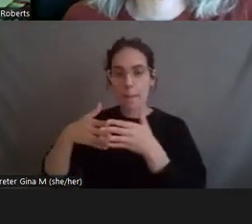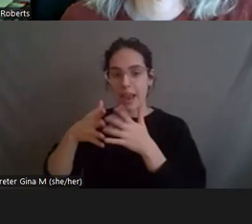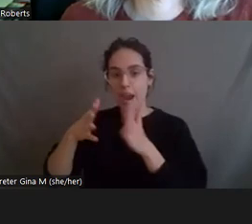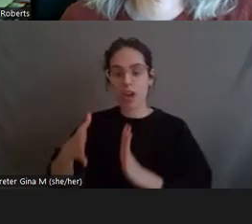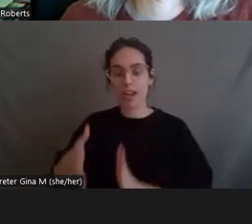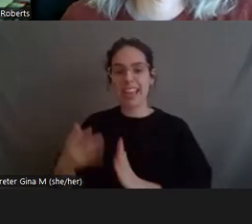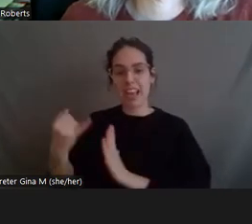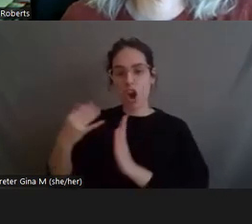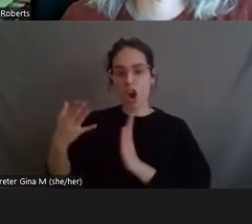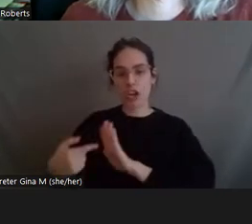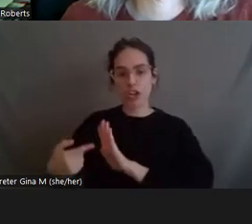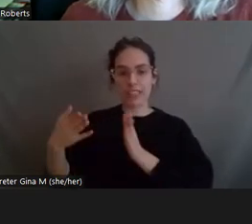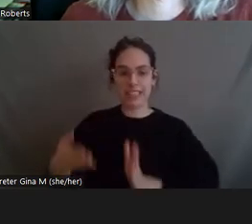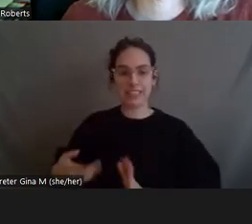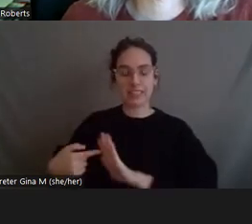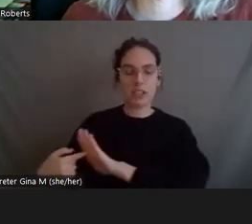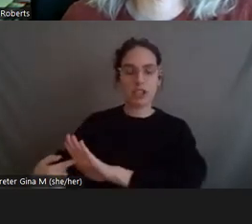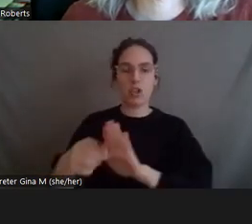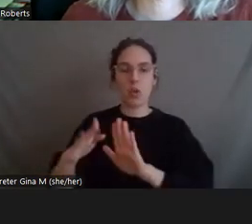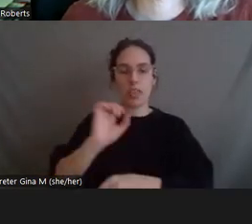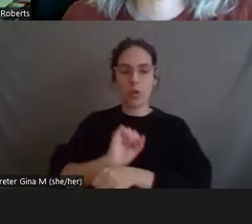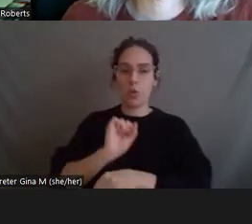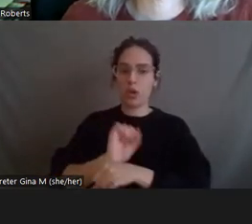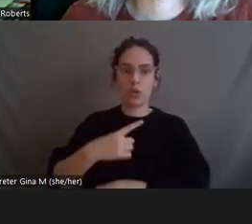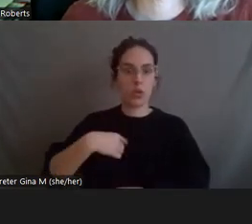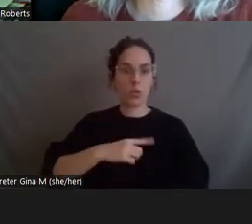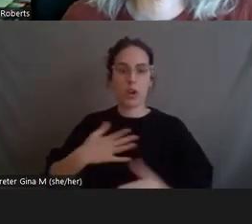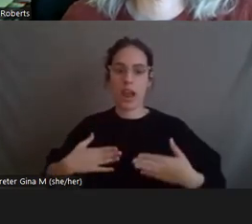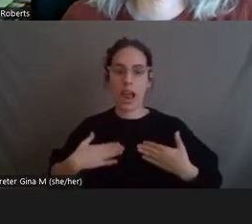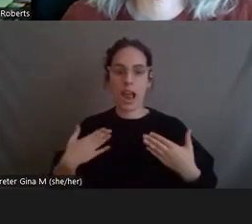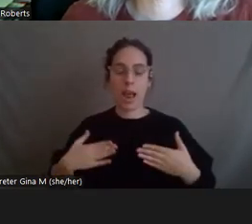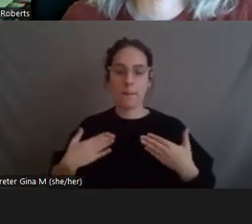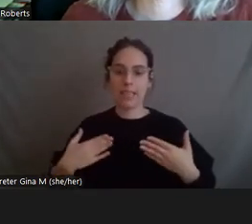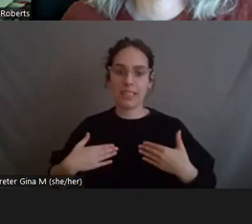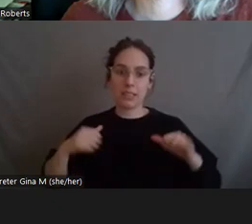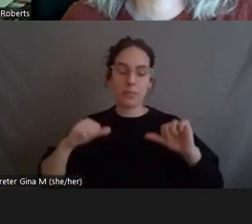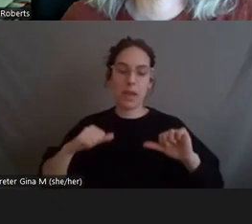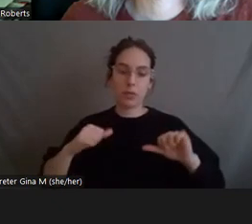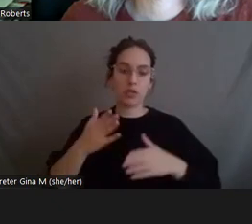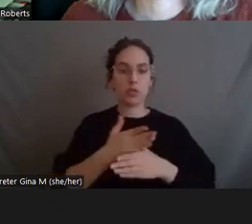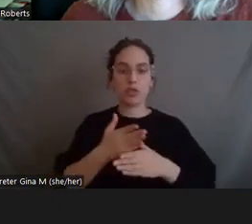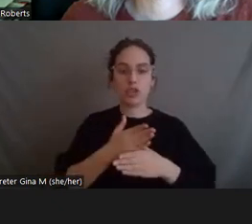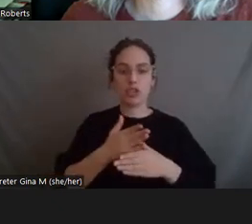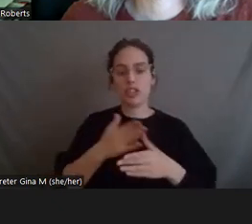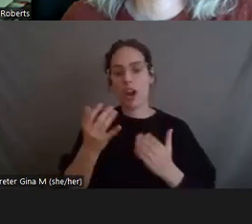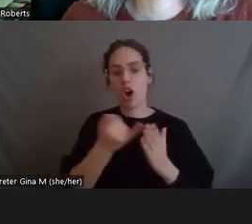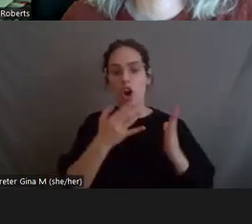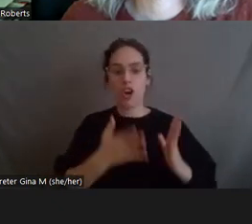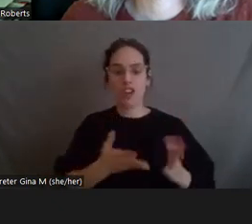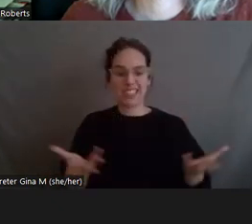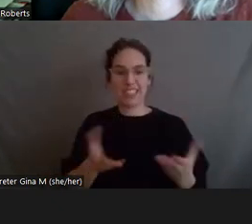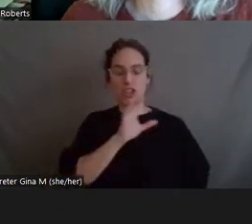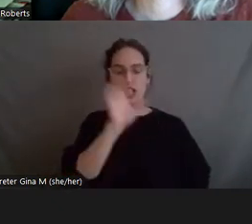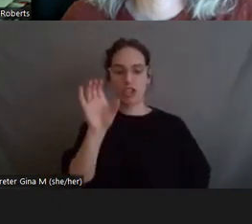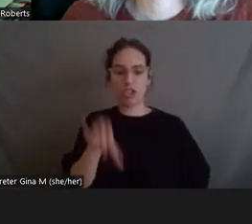really happy to be a platform for local artists here in the city of Chicago and give them an